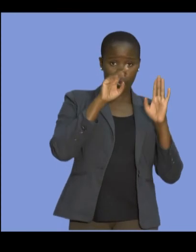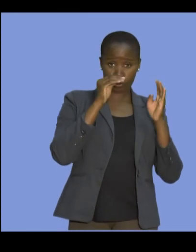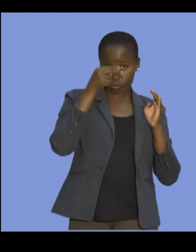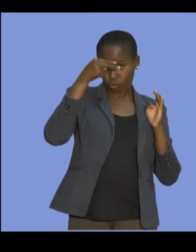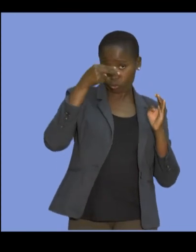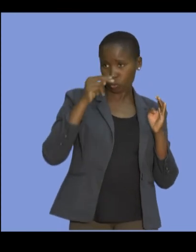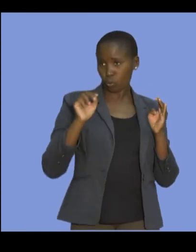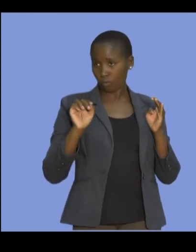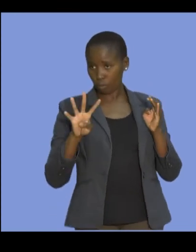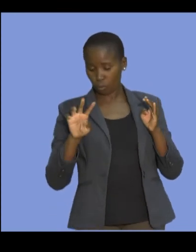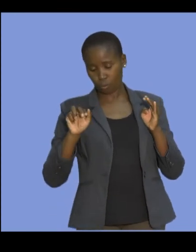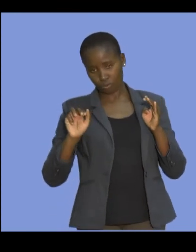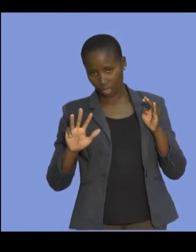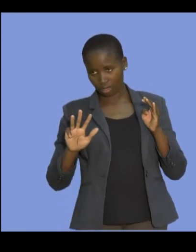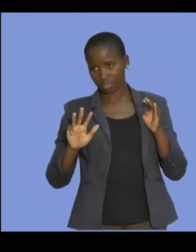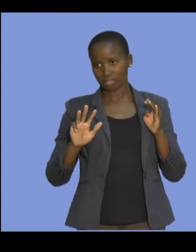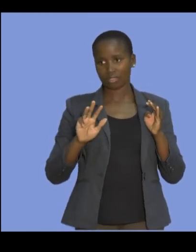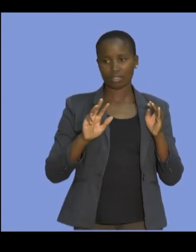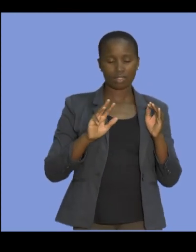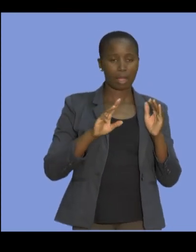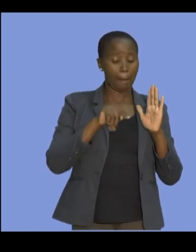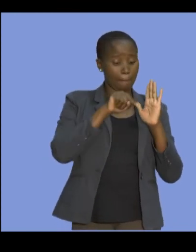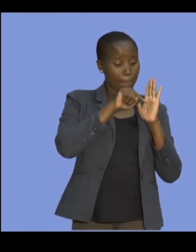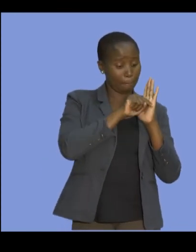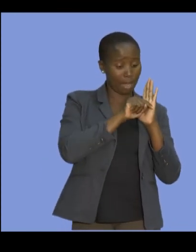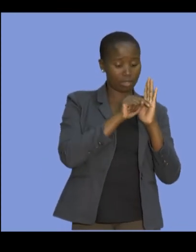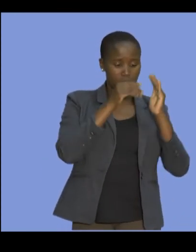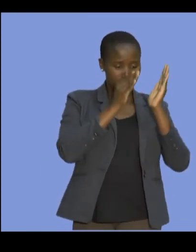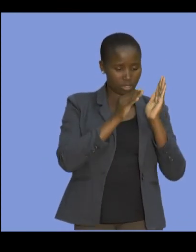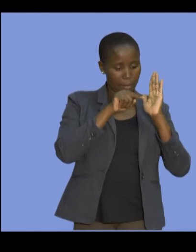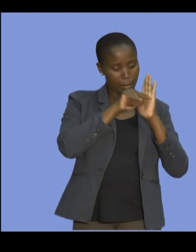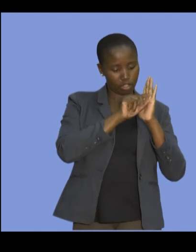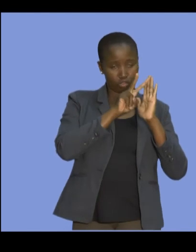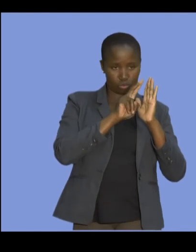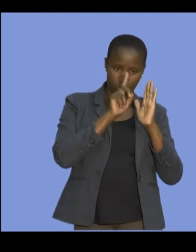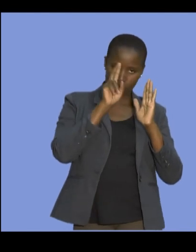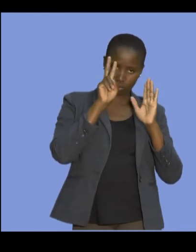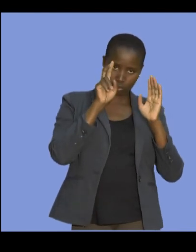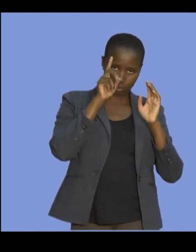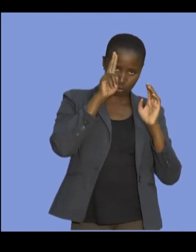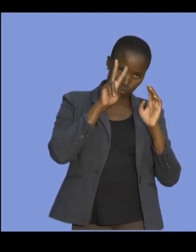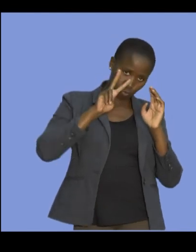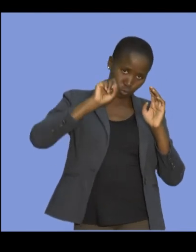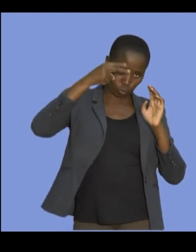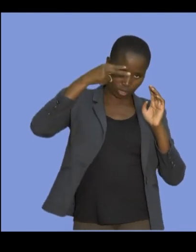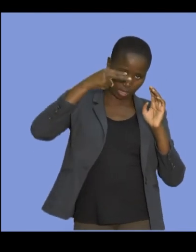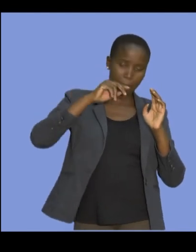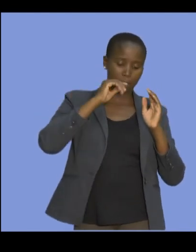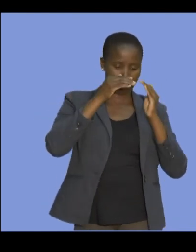9. Minus 2 squared. Very important how we squared. It must be in bracket. Hence we're getting